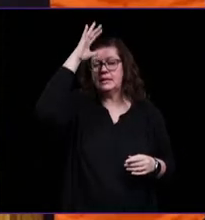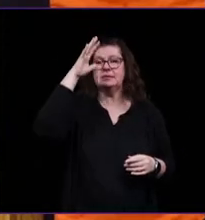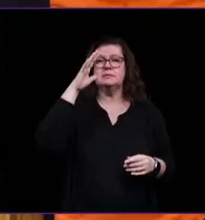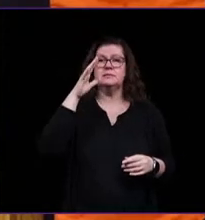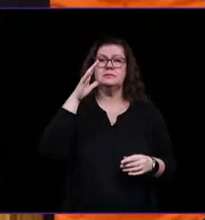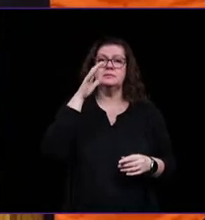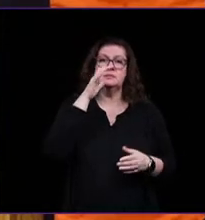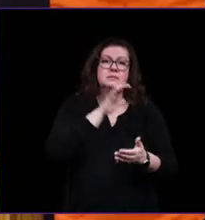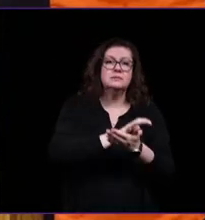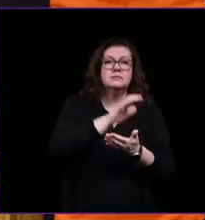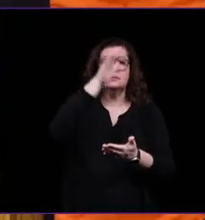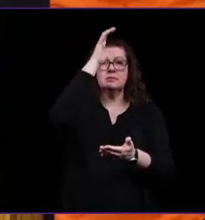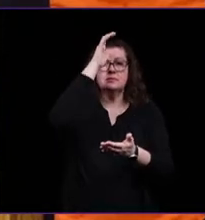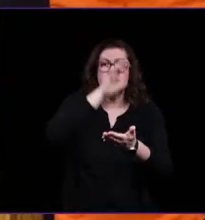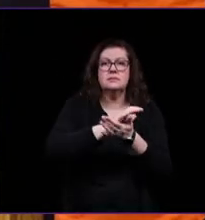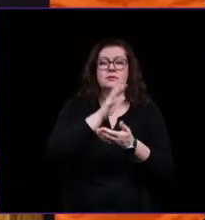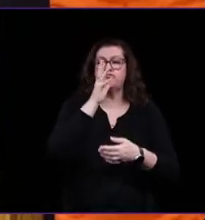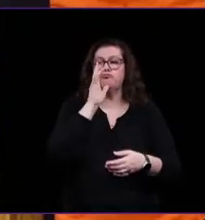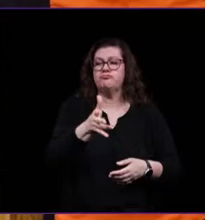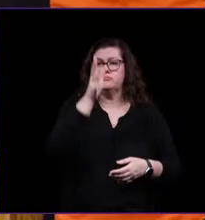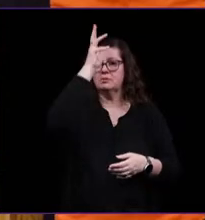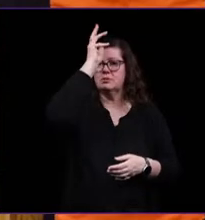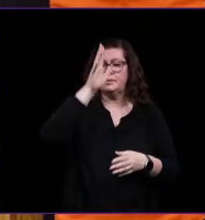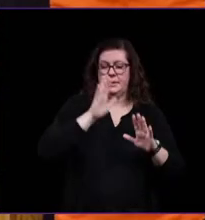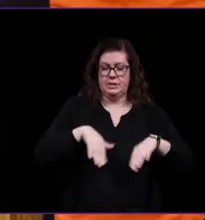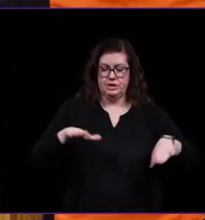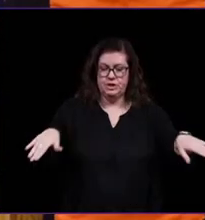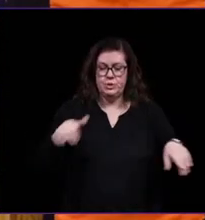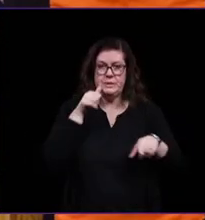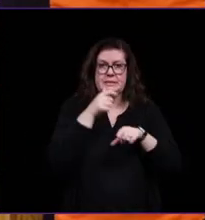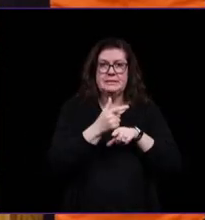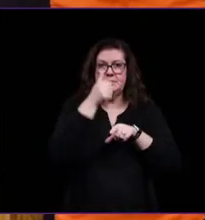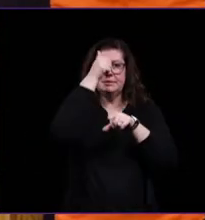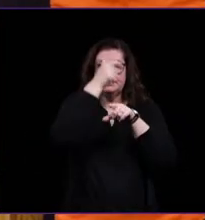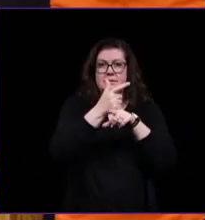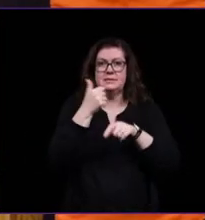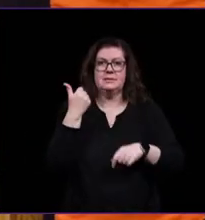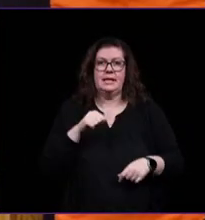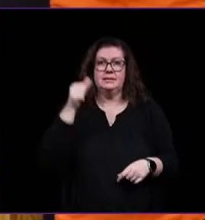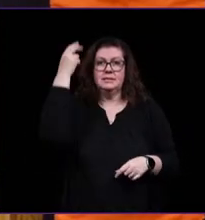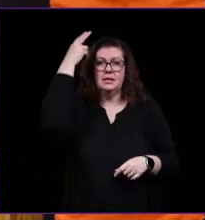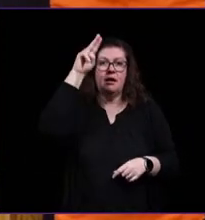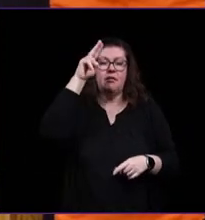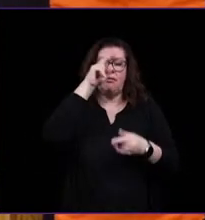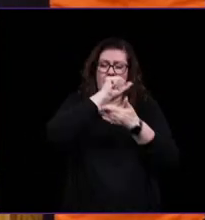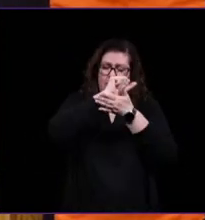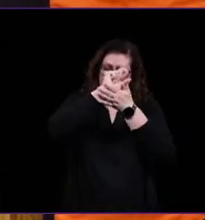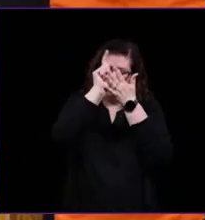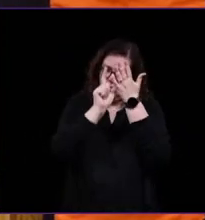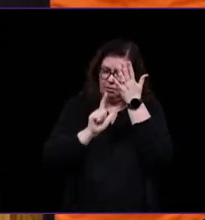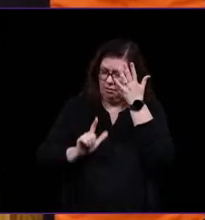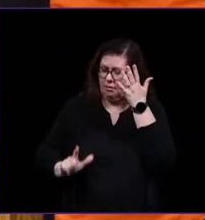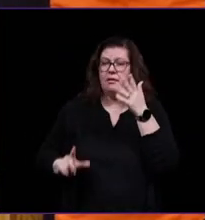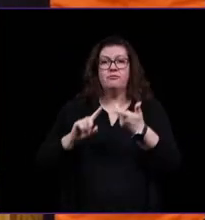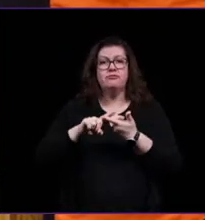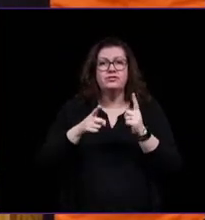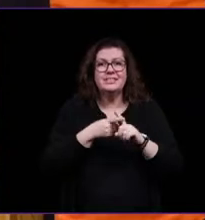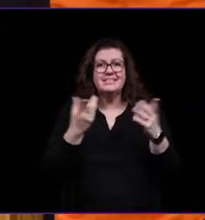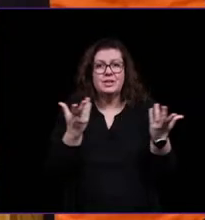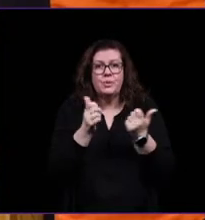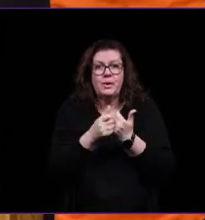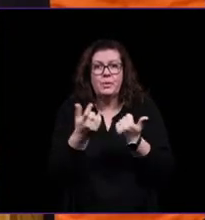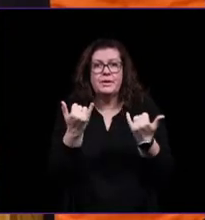the spouses, the grandparents, the children, the siblings, the aunts and the uncles, and the friends who are here with you